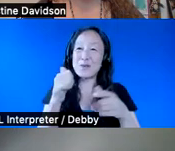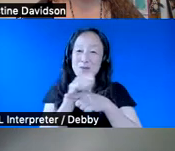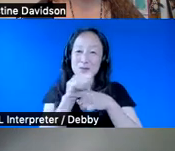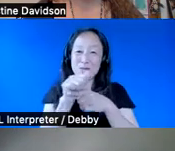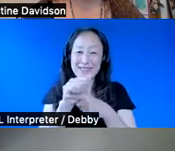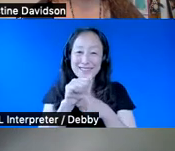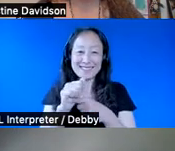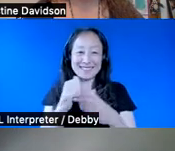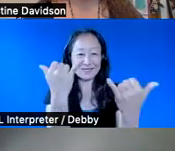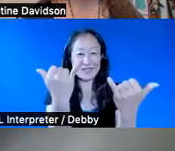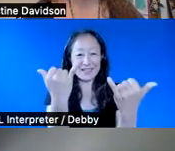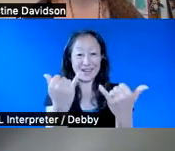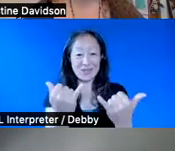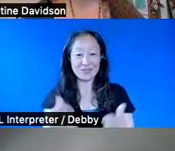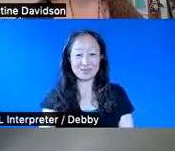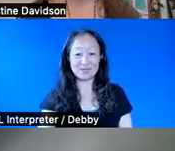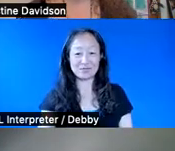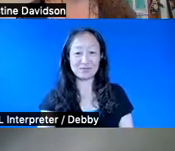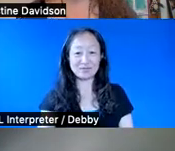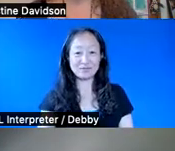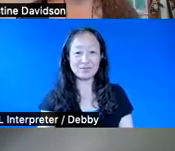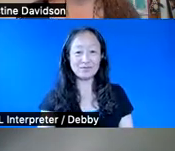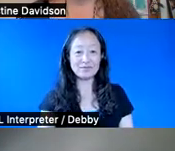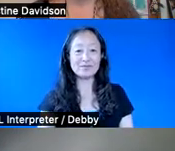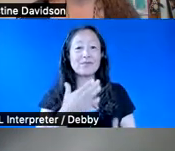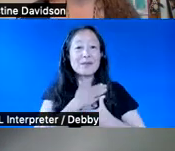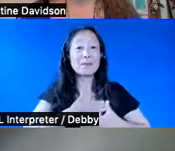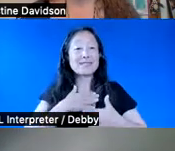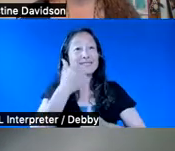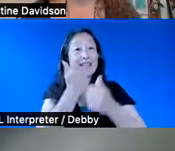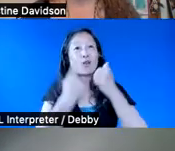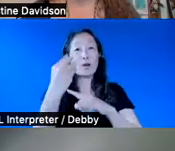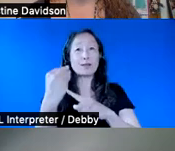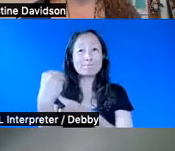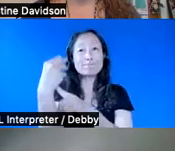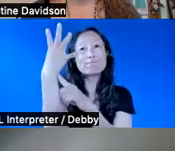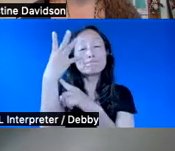this 1 second. Everybody unmute